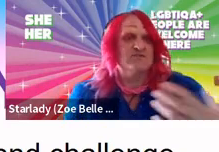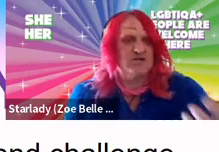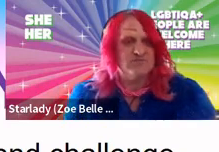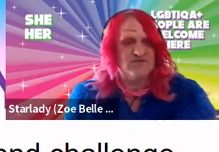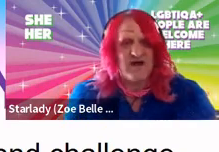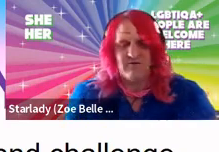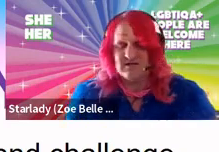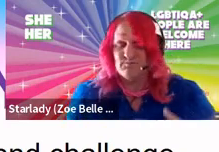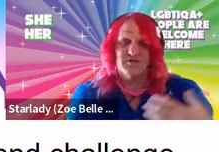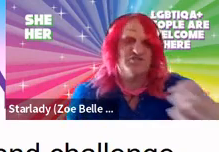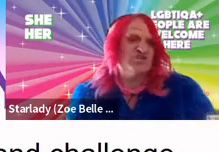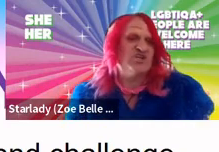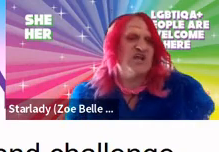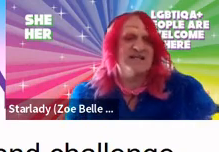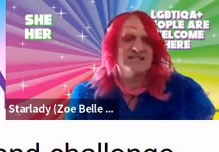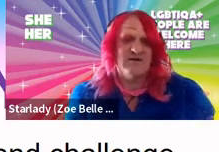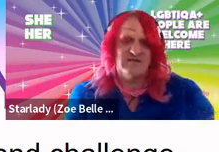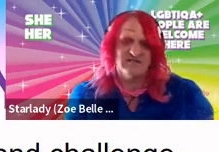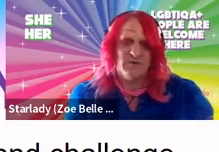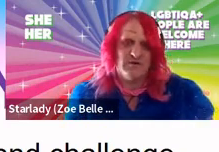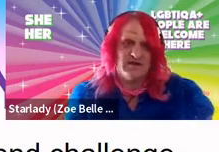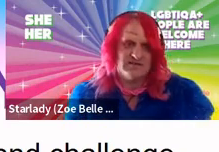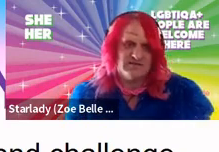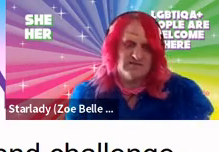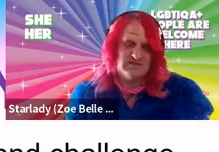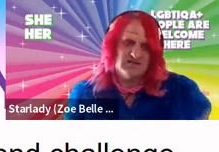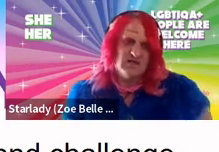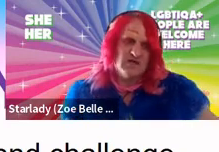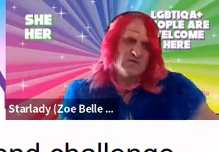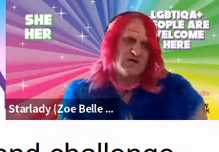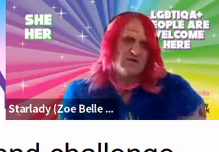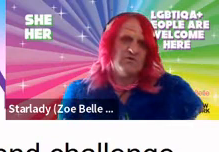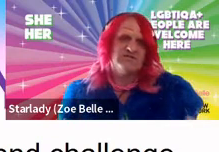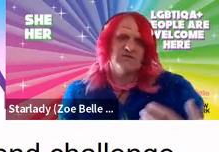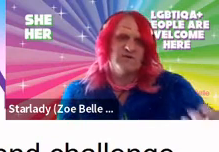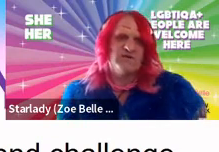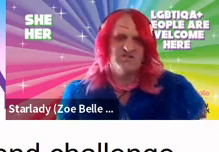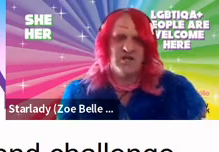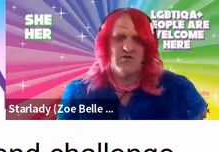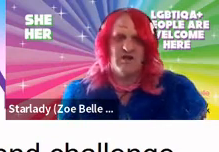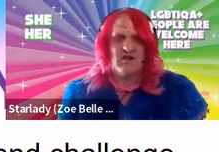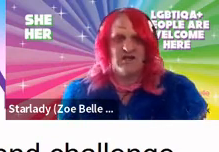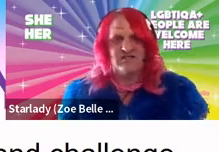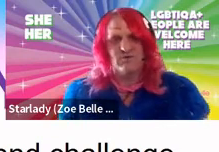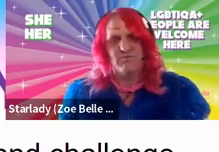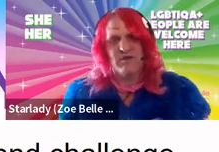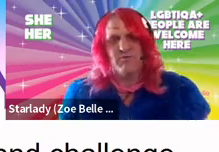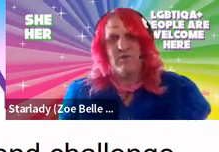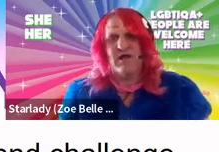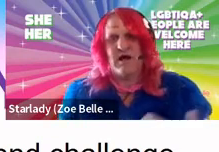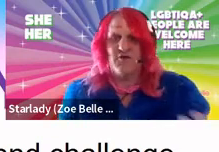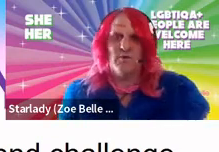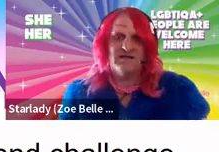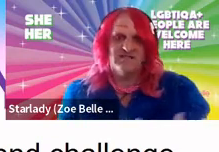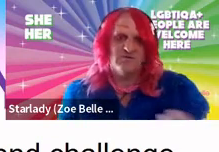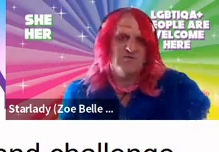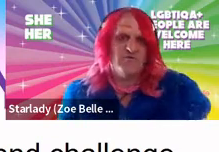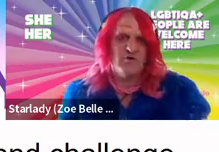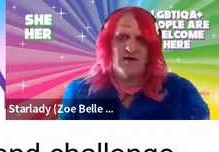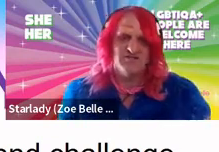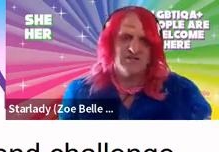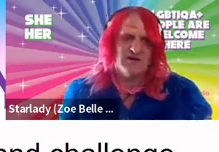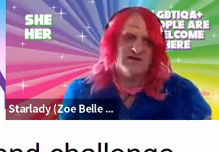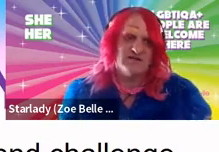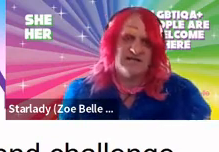you know, in terms of our expression and our experiences. We can also be sharing, I guess, with people like other ways